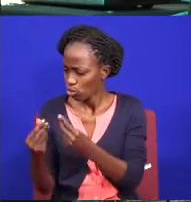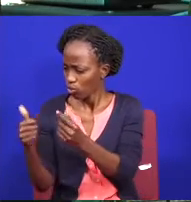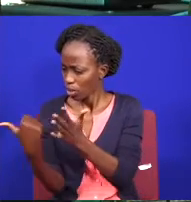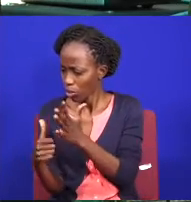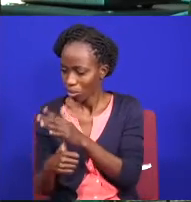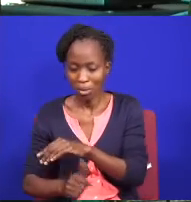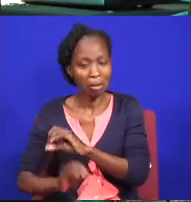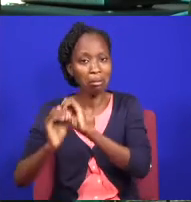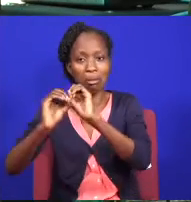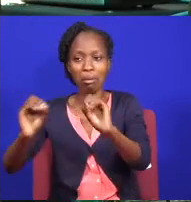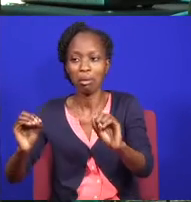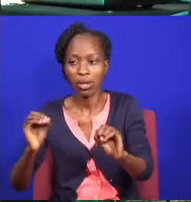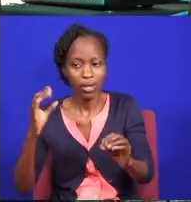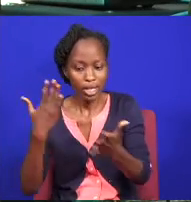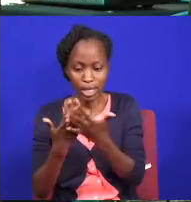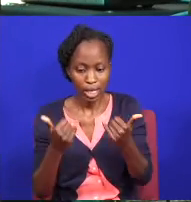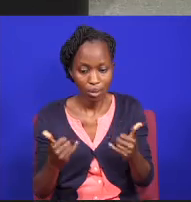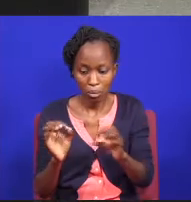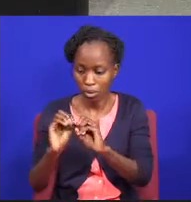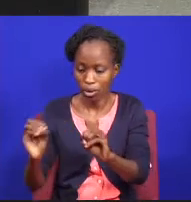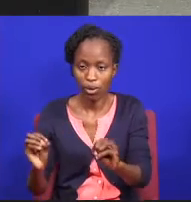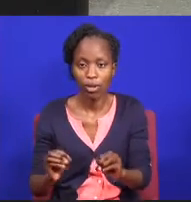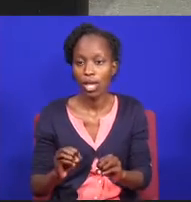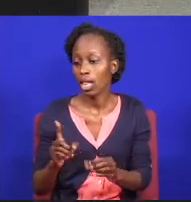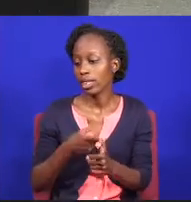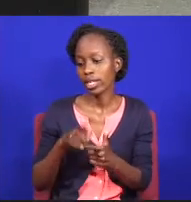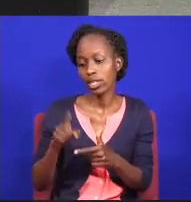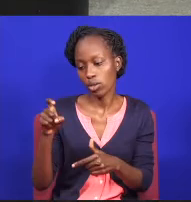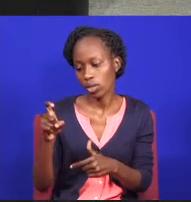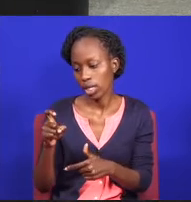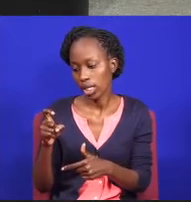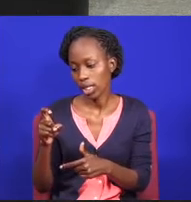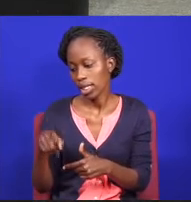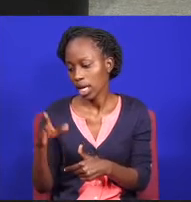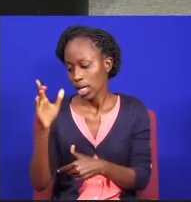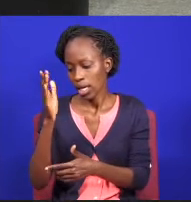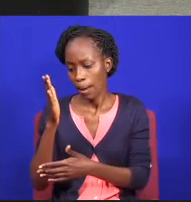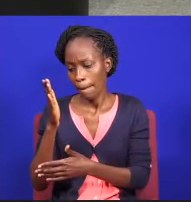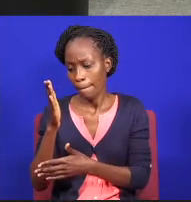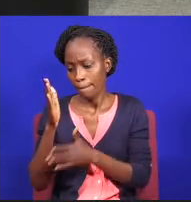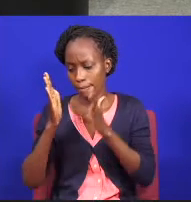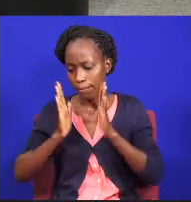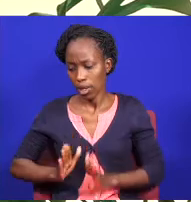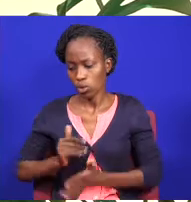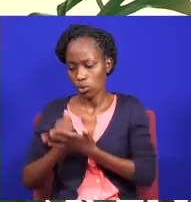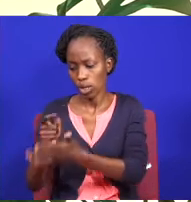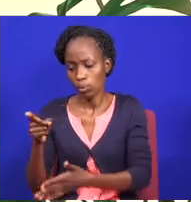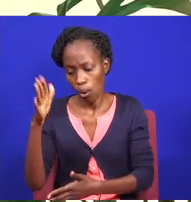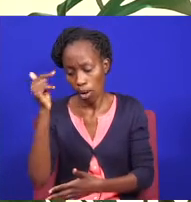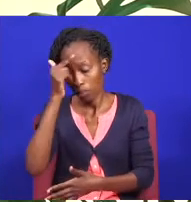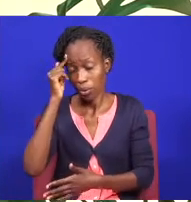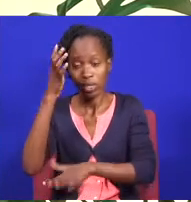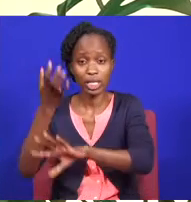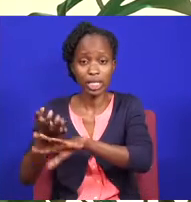No? Even up to now? No. Okay. Somebody needs to help Kiama to do Sudoku because it is hard for